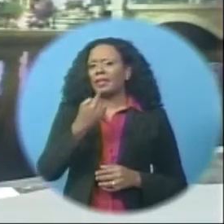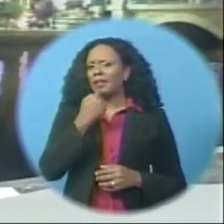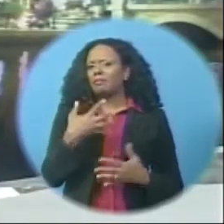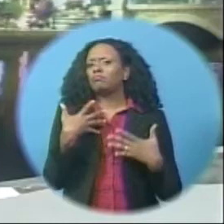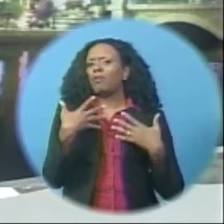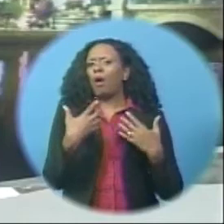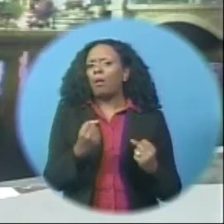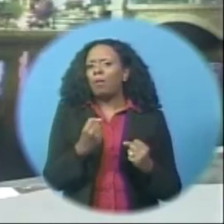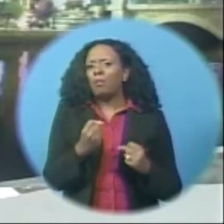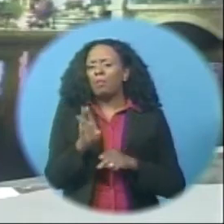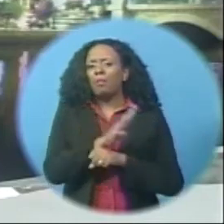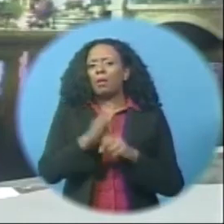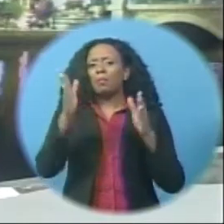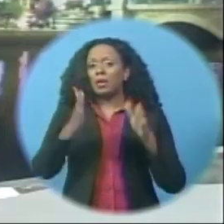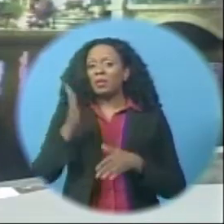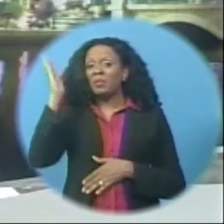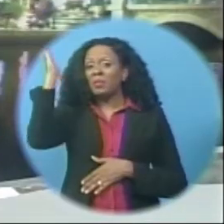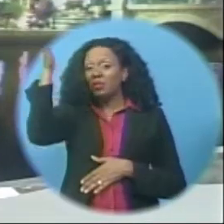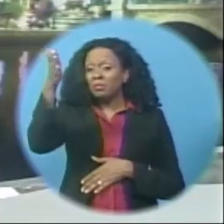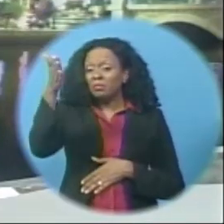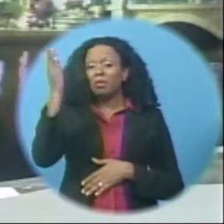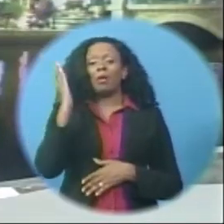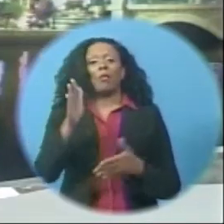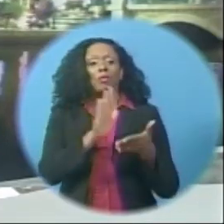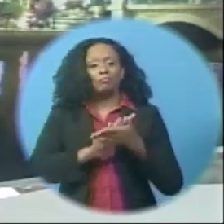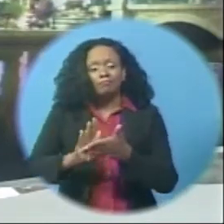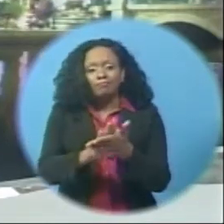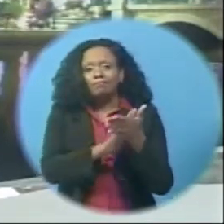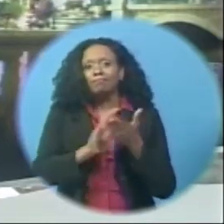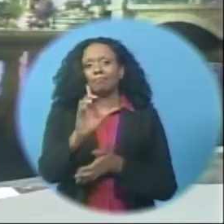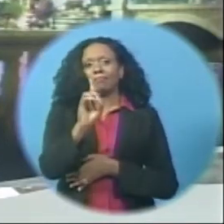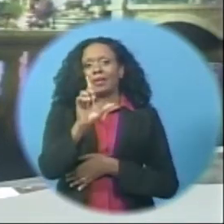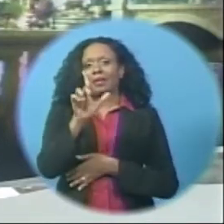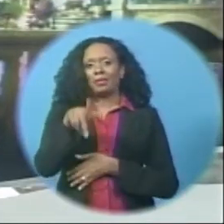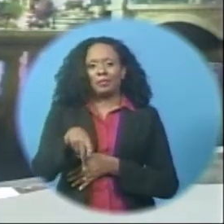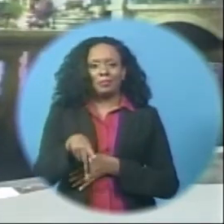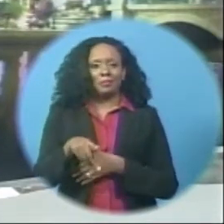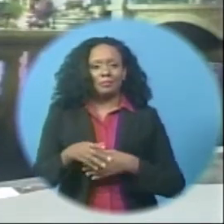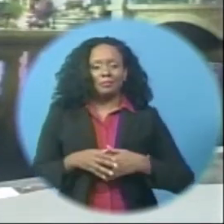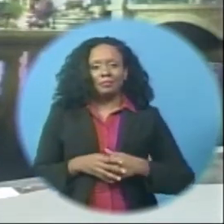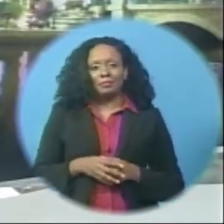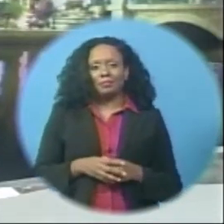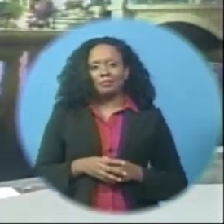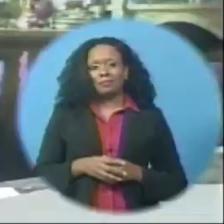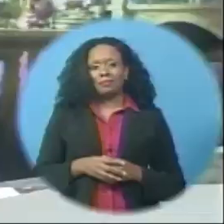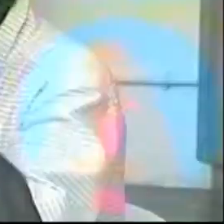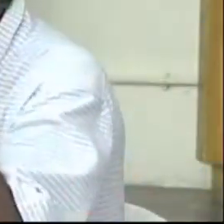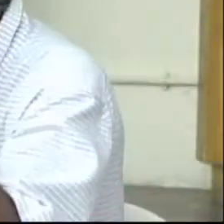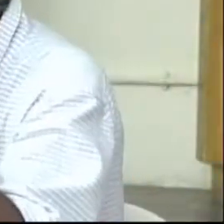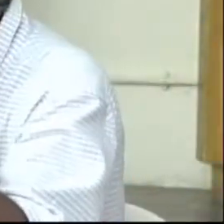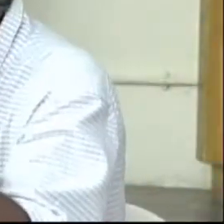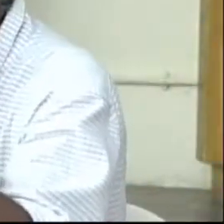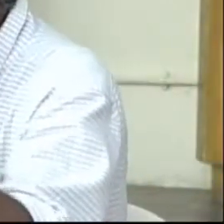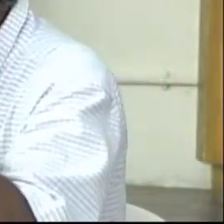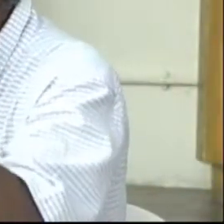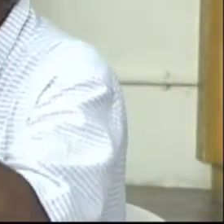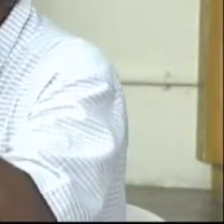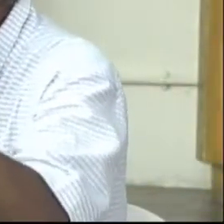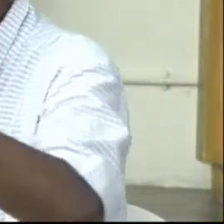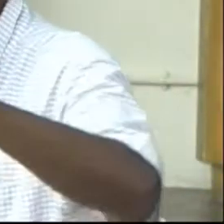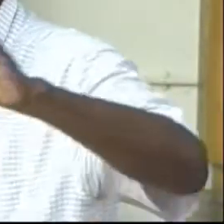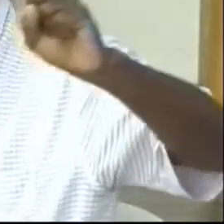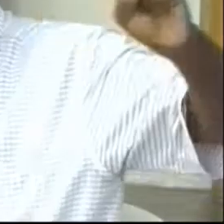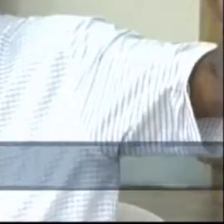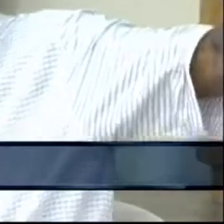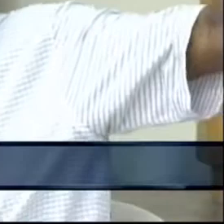Mr. Lashley is also confident the current cabinet will be hailed by future Barbadians. When the truth is told, the truth has